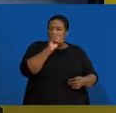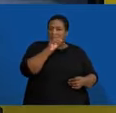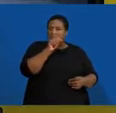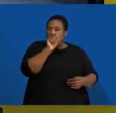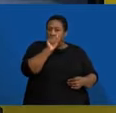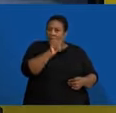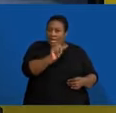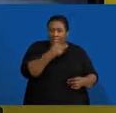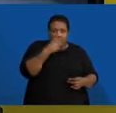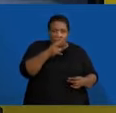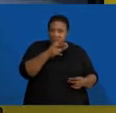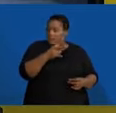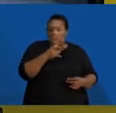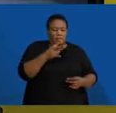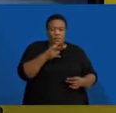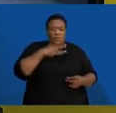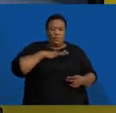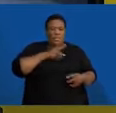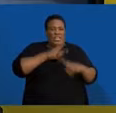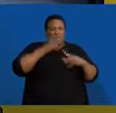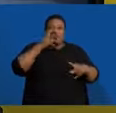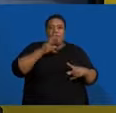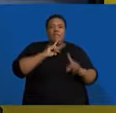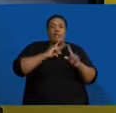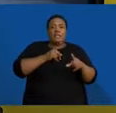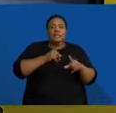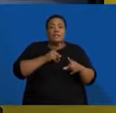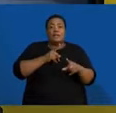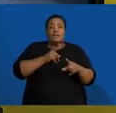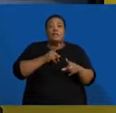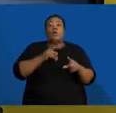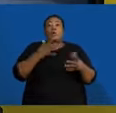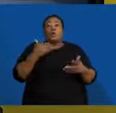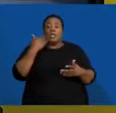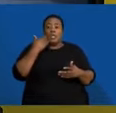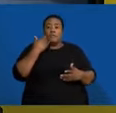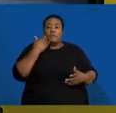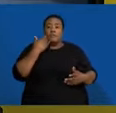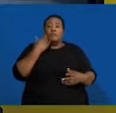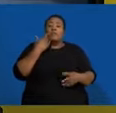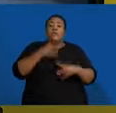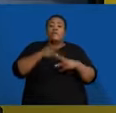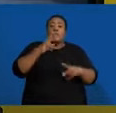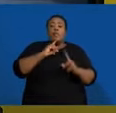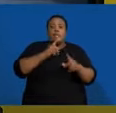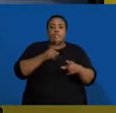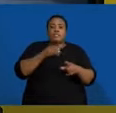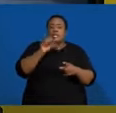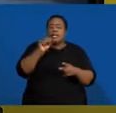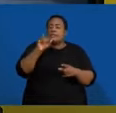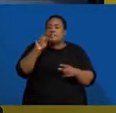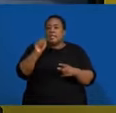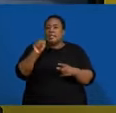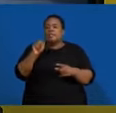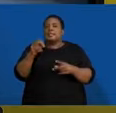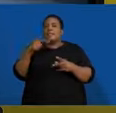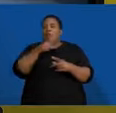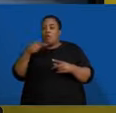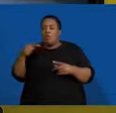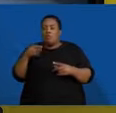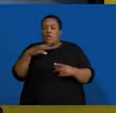You don't want to see that as your final answer. Unless your final answer is sine over cos, then you leave it as tan.